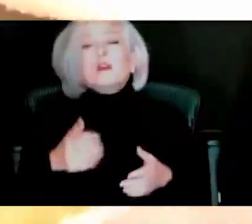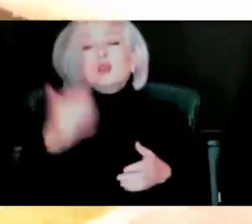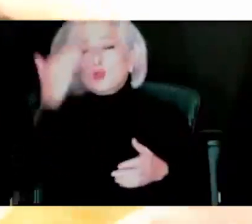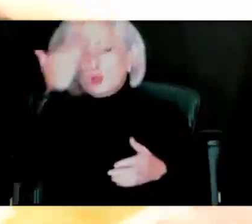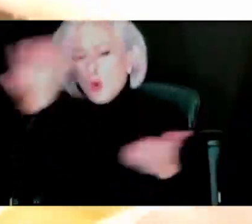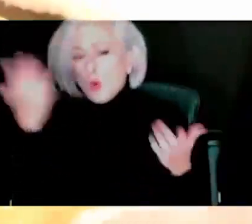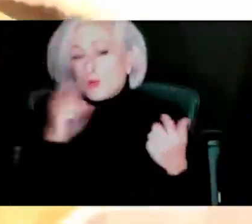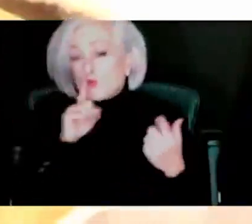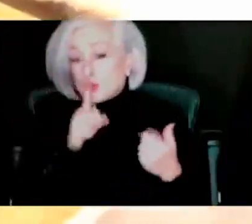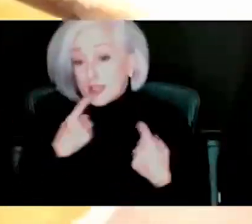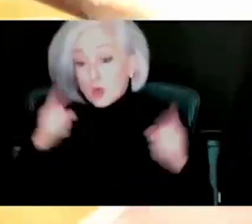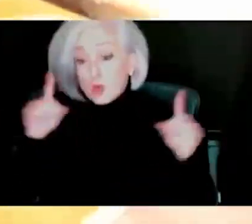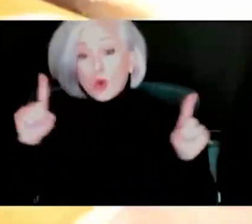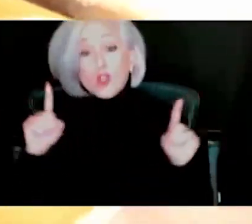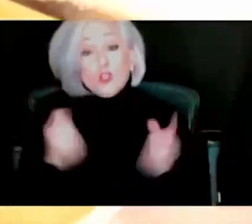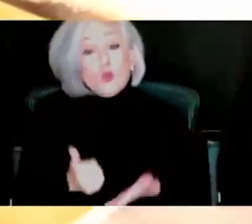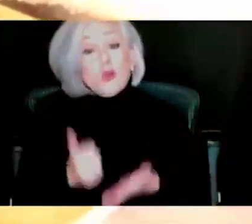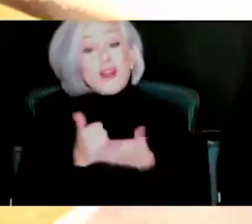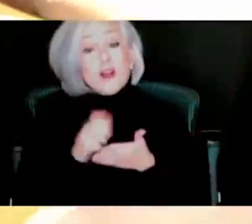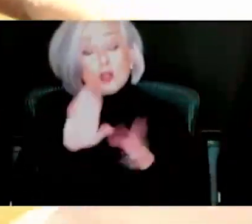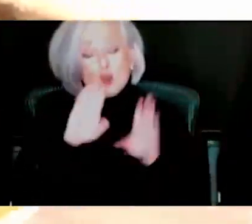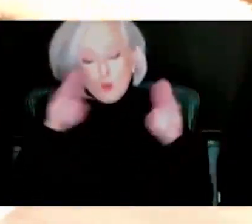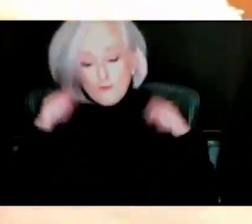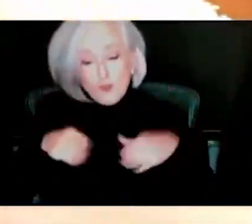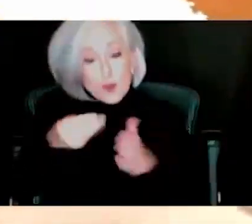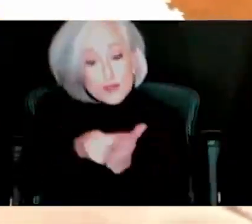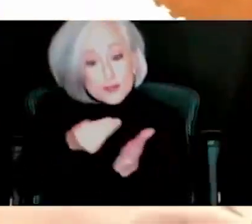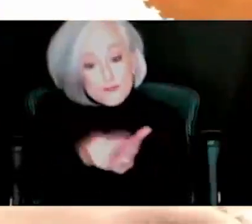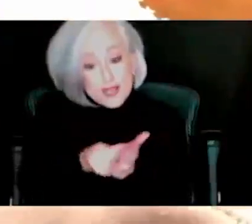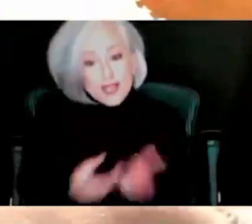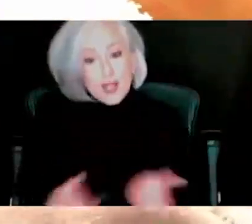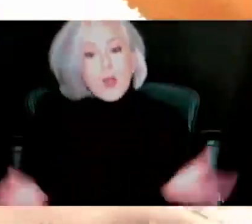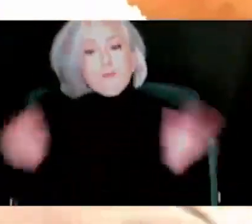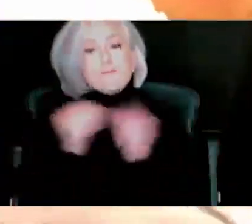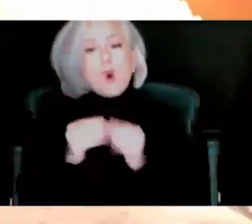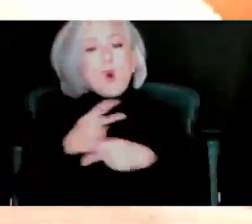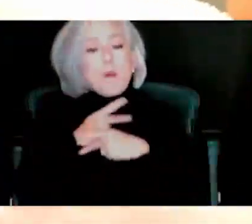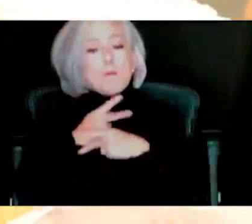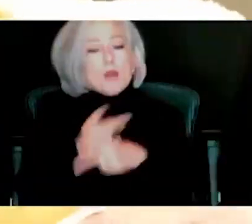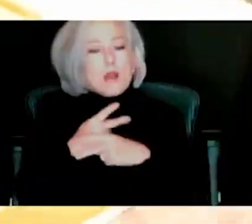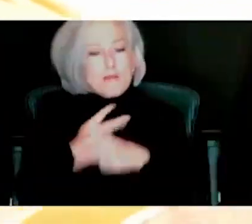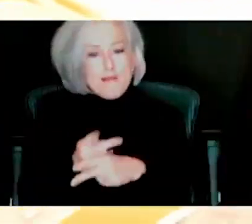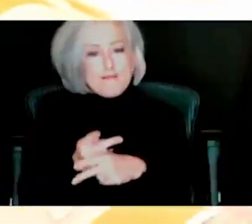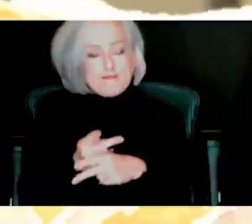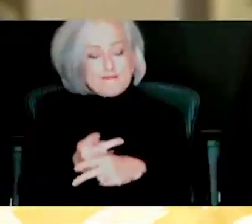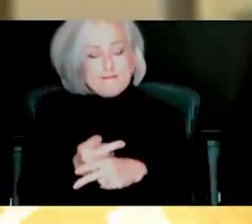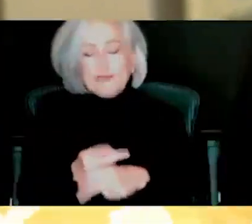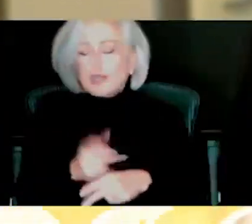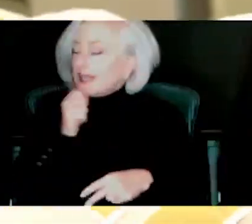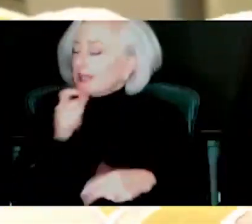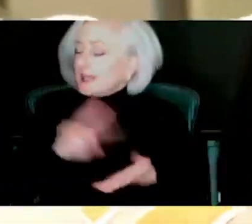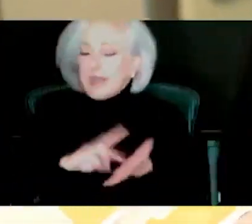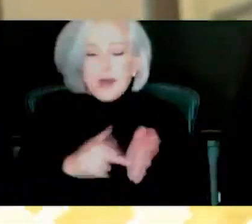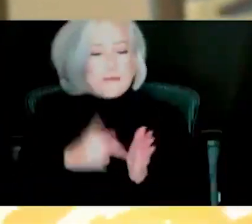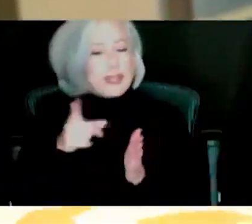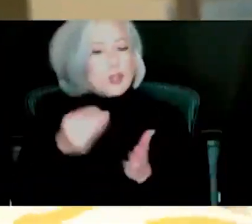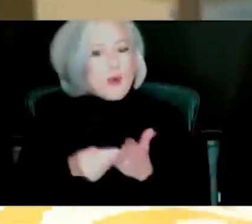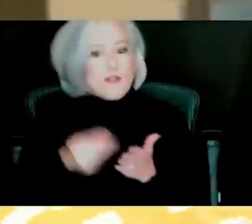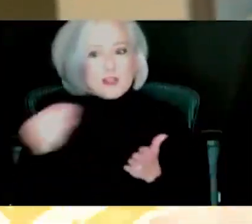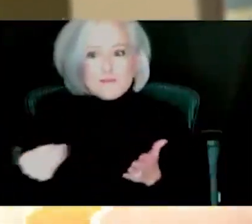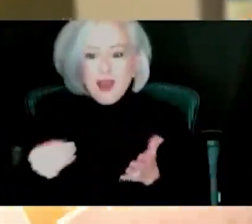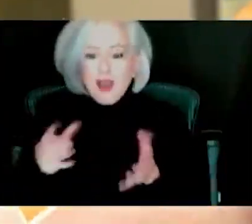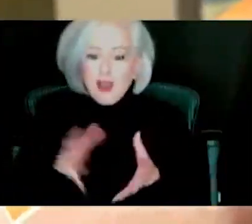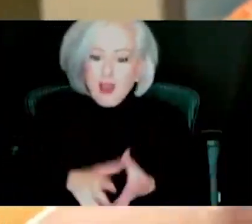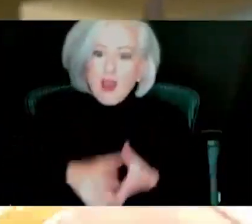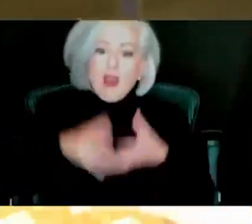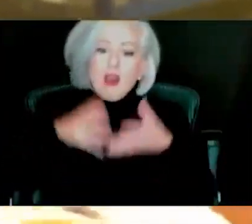in ways that are more productive. And it doesn't mean that you have to buy hundreds of dollars of products. It